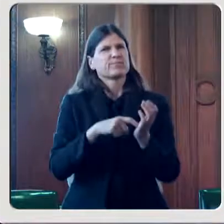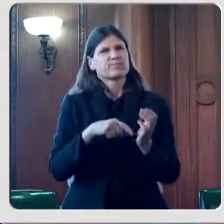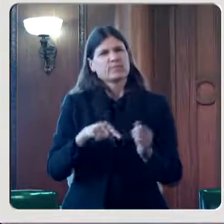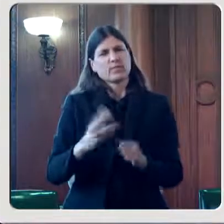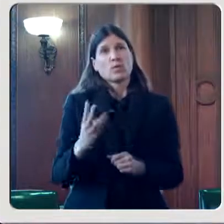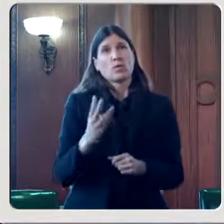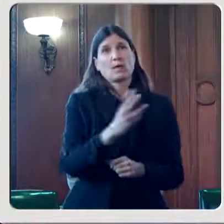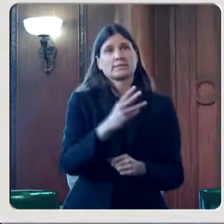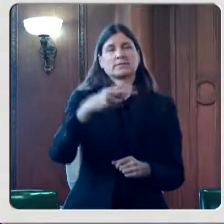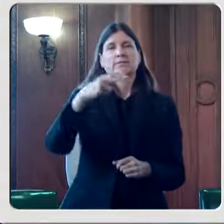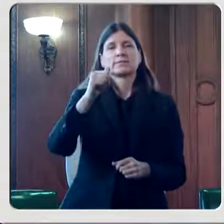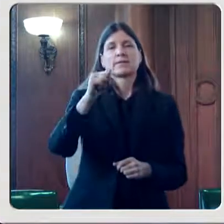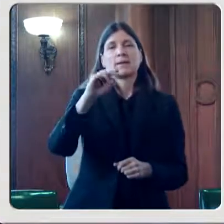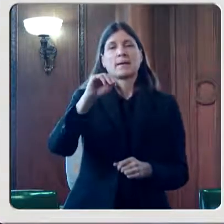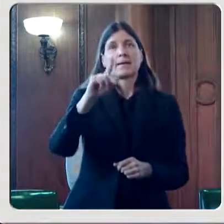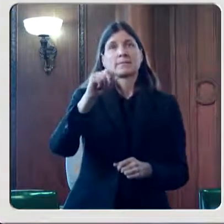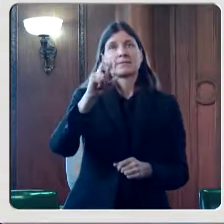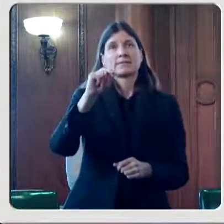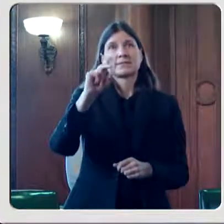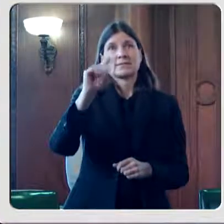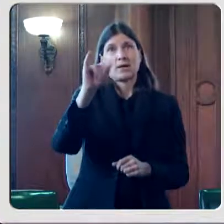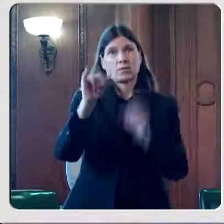cases per capita,